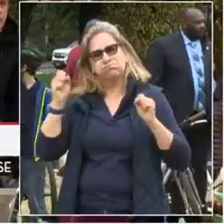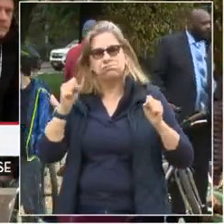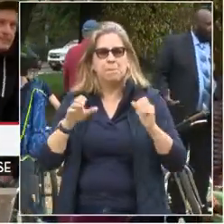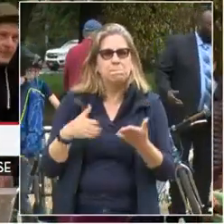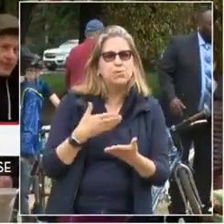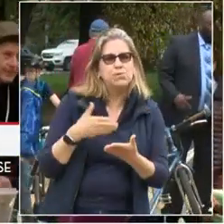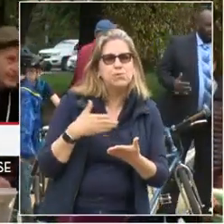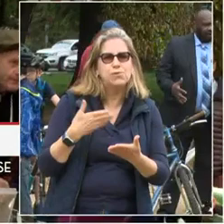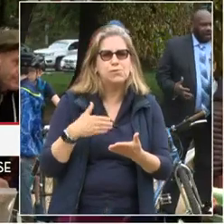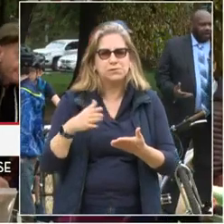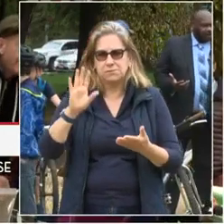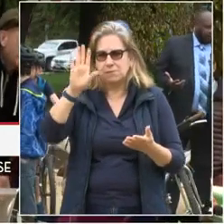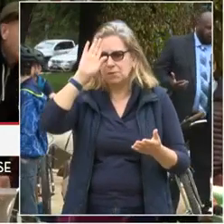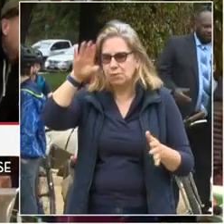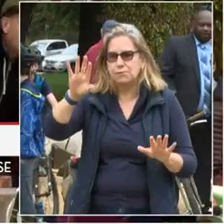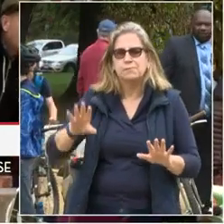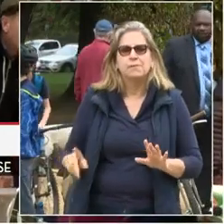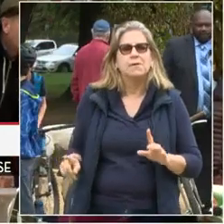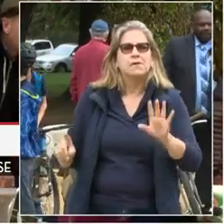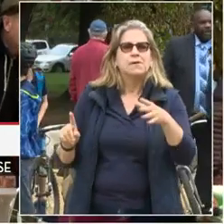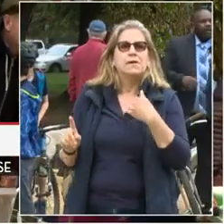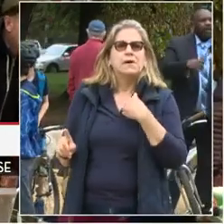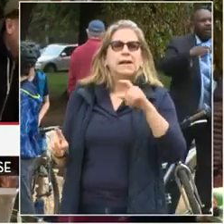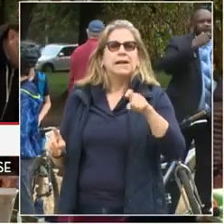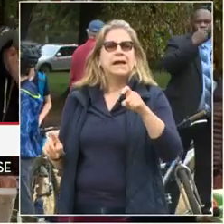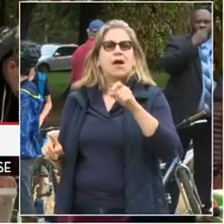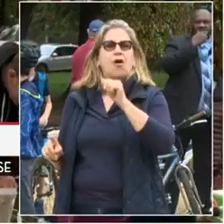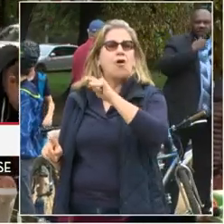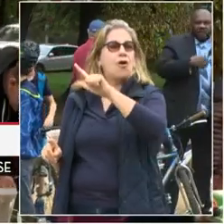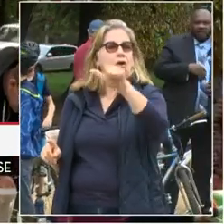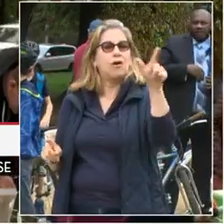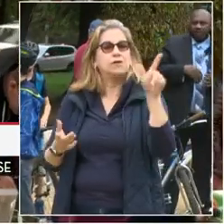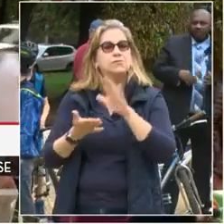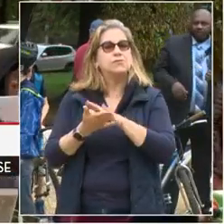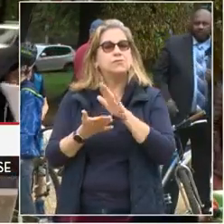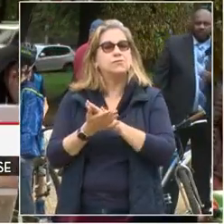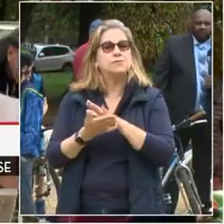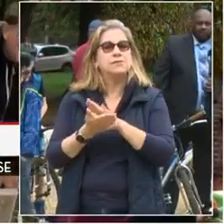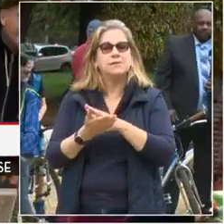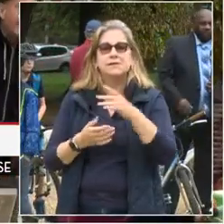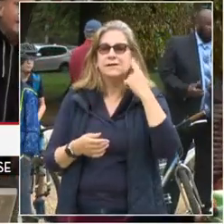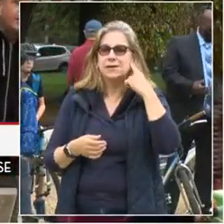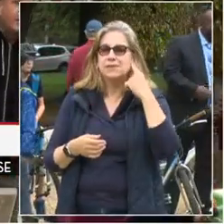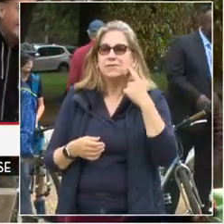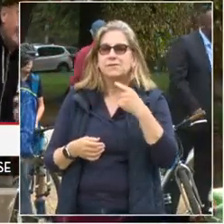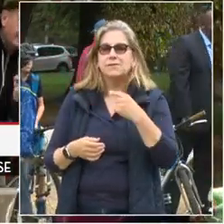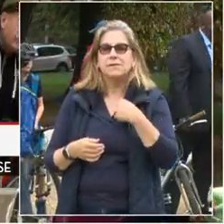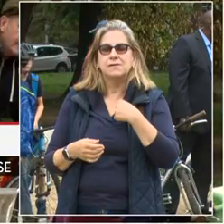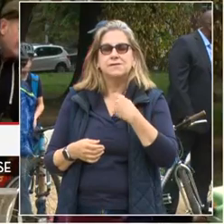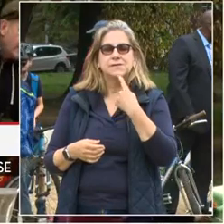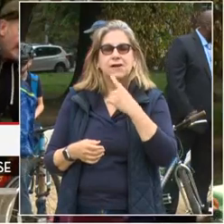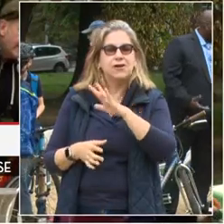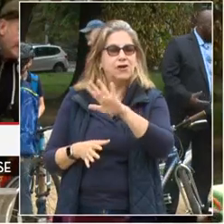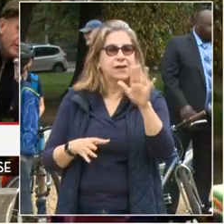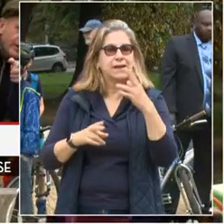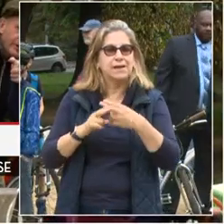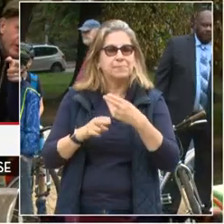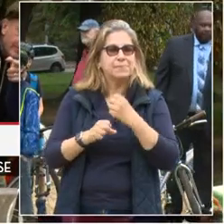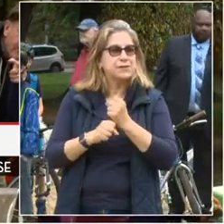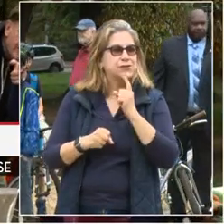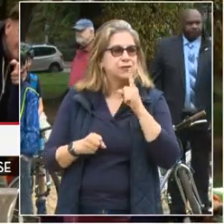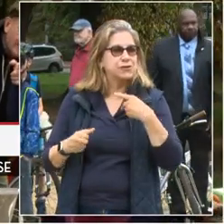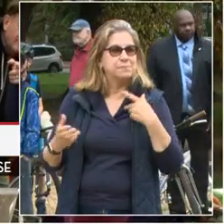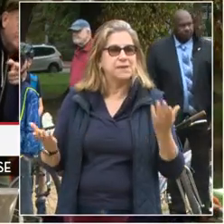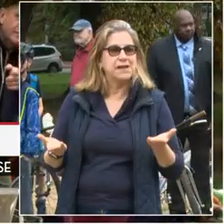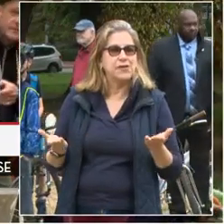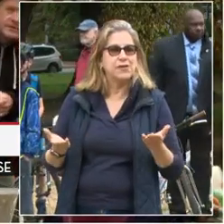right. So I need all of our schools to make a little bit of noise as I call out your name. Let's make sure we know that you're actually here. Watkins Elementary, you